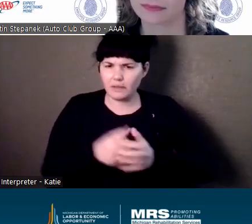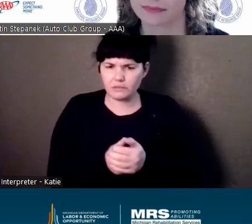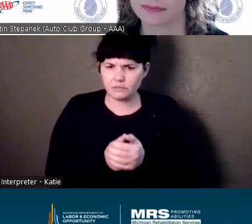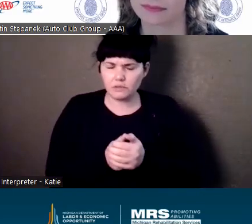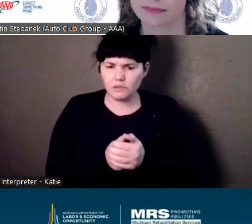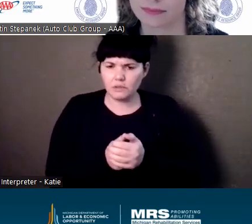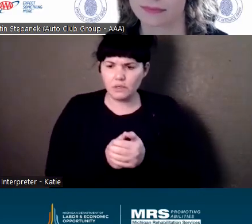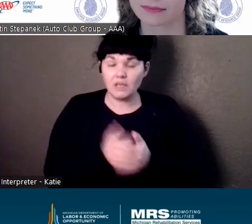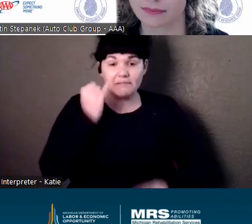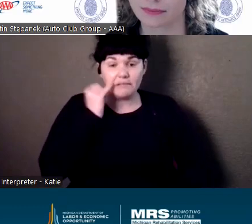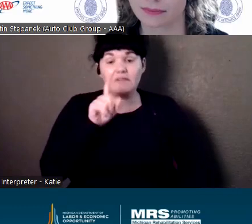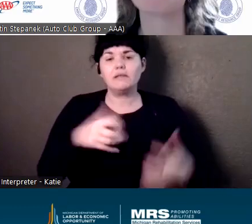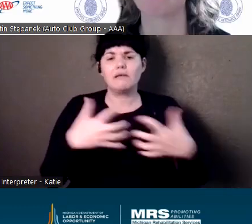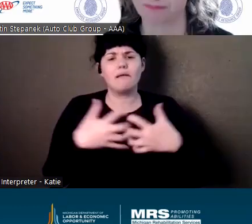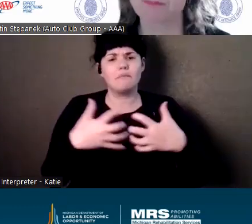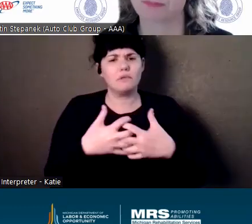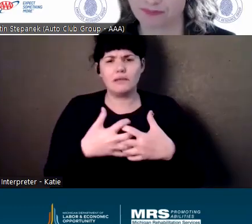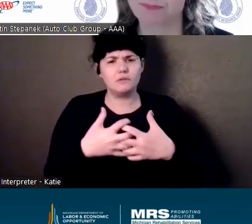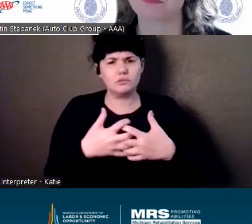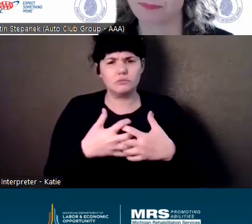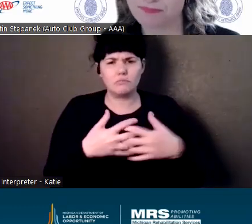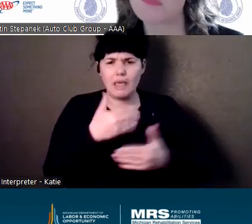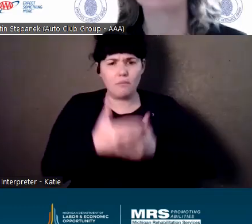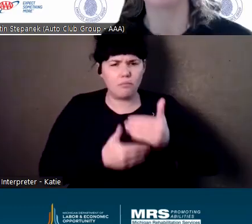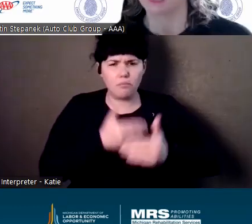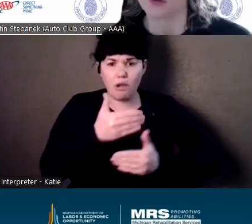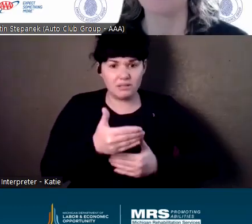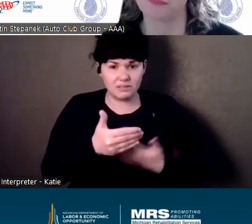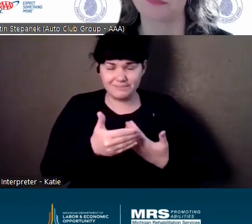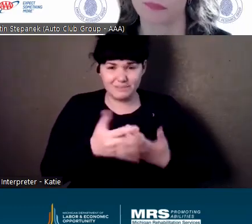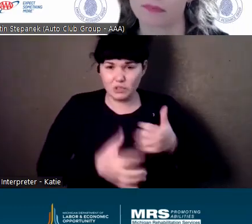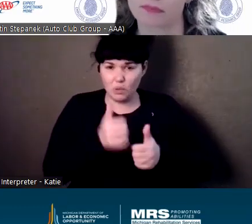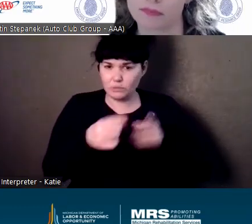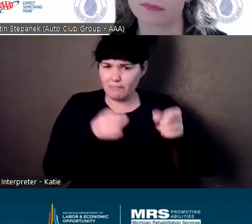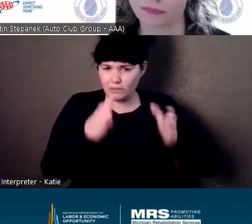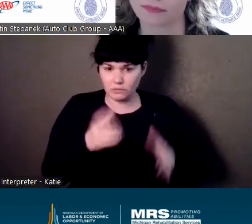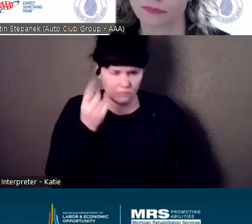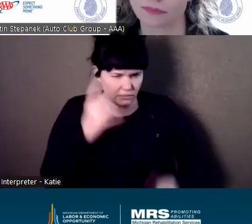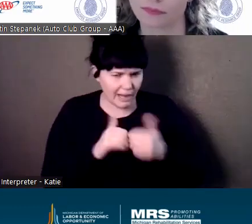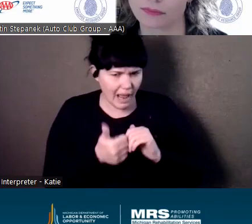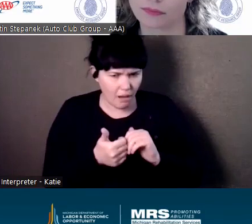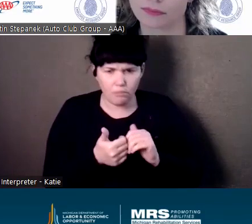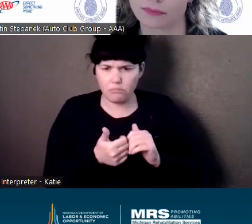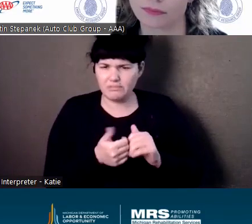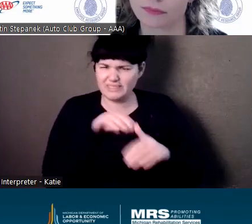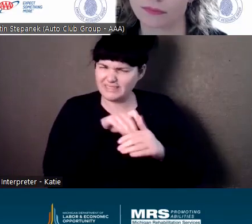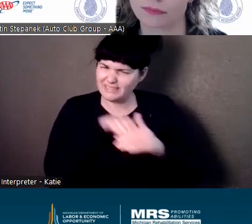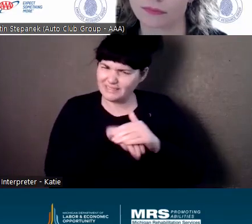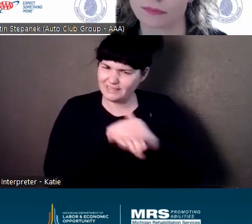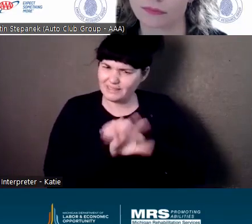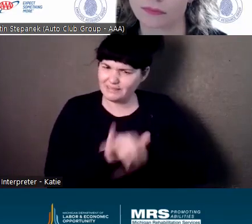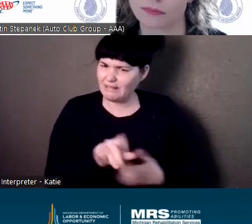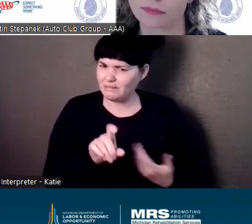that most managers know? I know it would depend on the position, but is it an